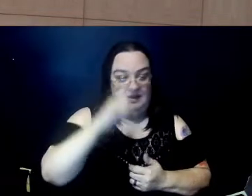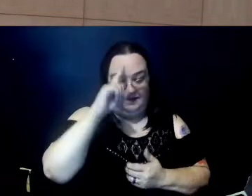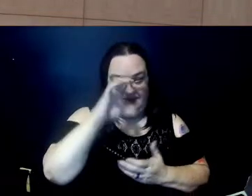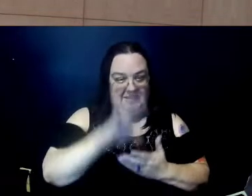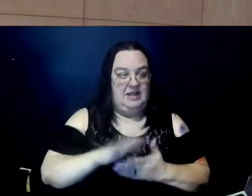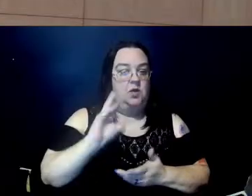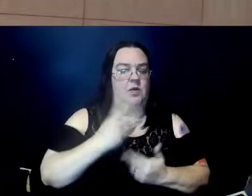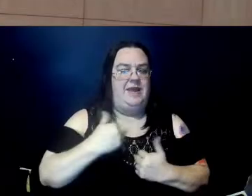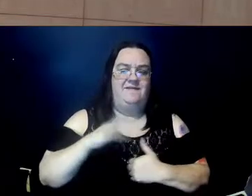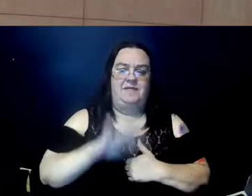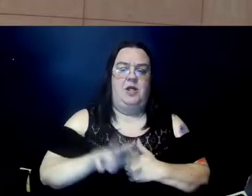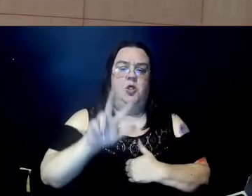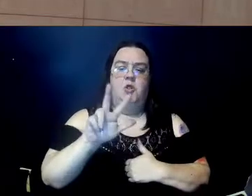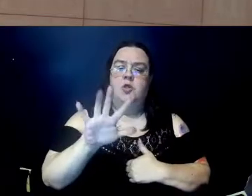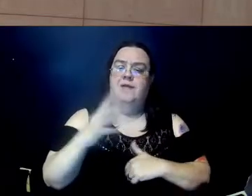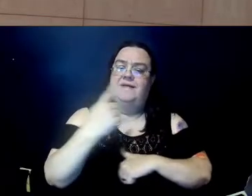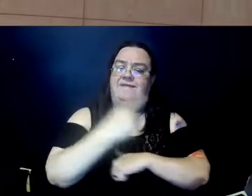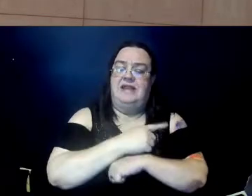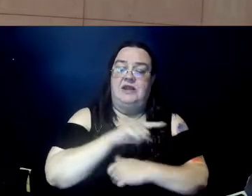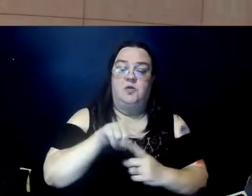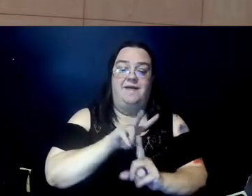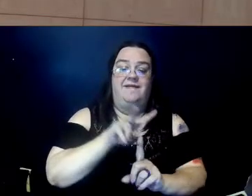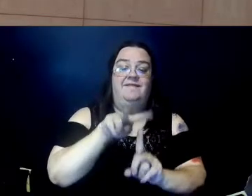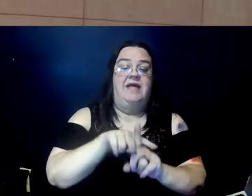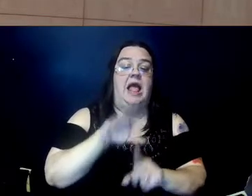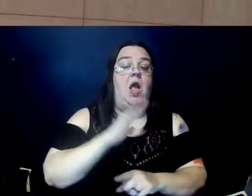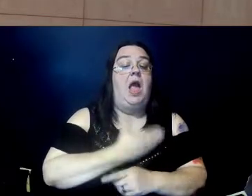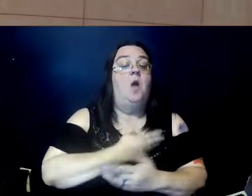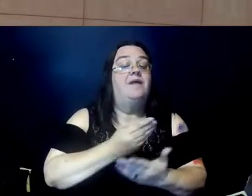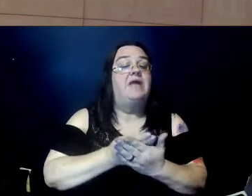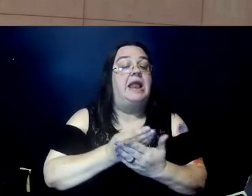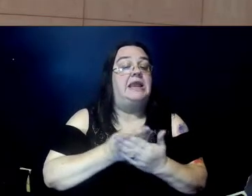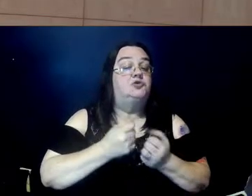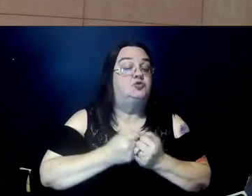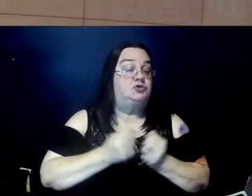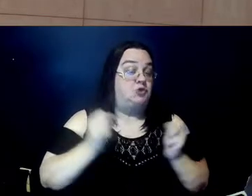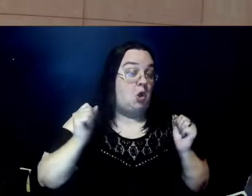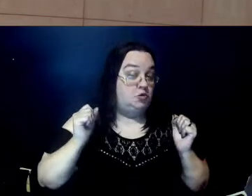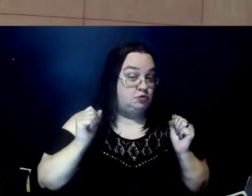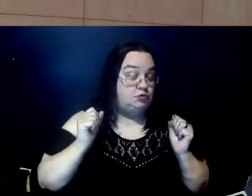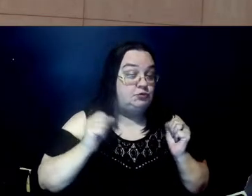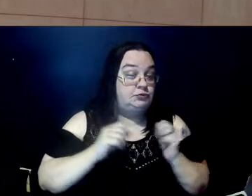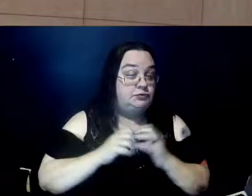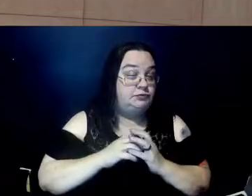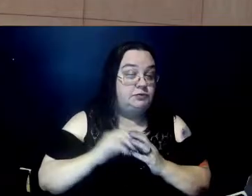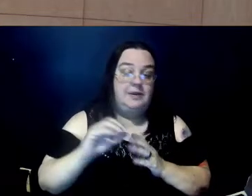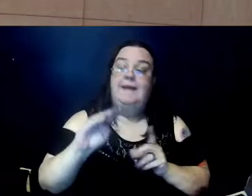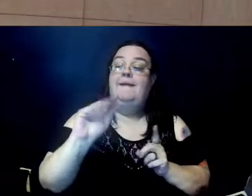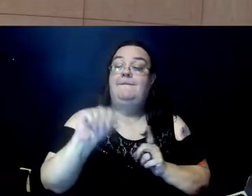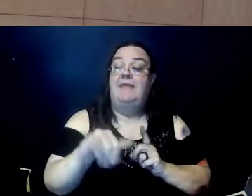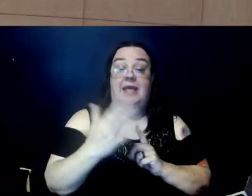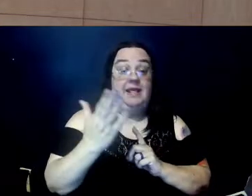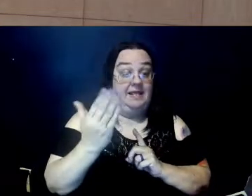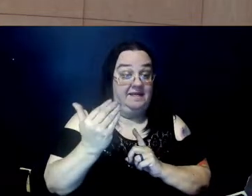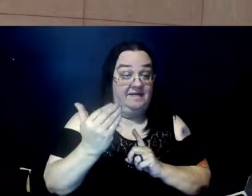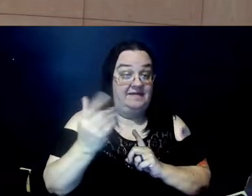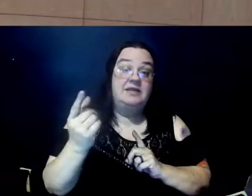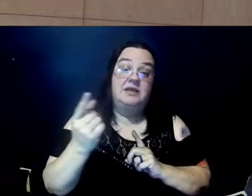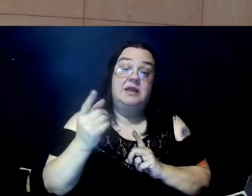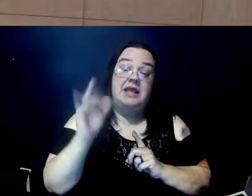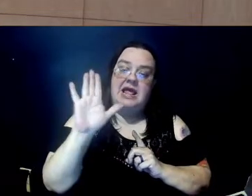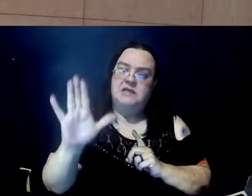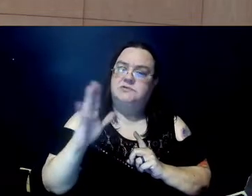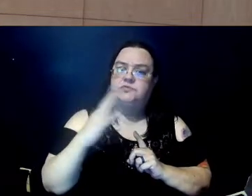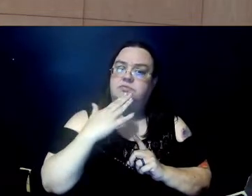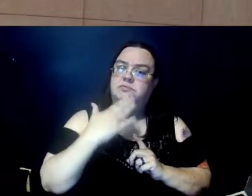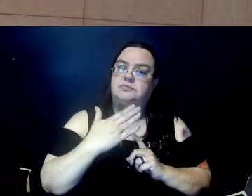35 days to file our financial disclosures. That was May 15th. May 15 is his very generous